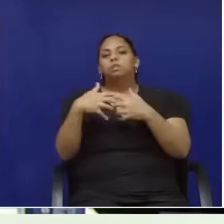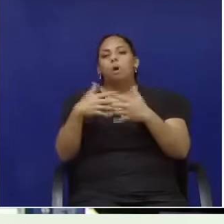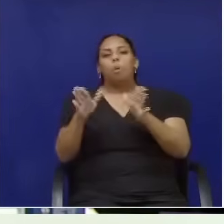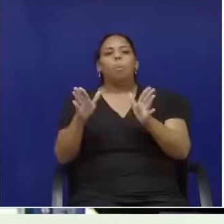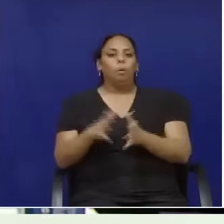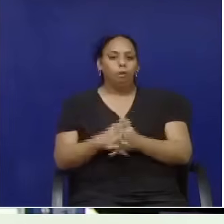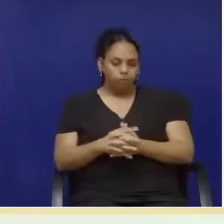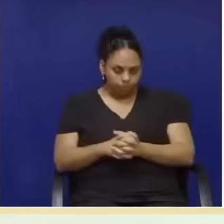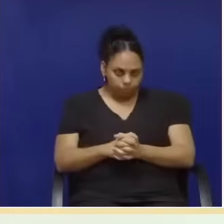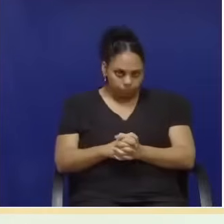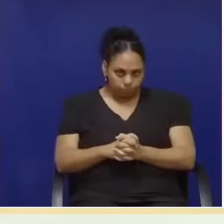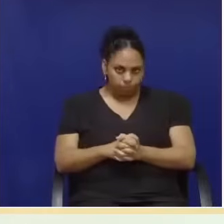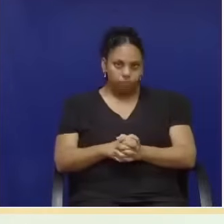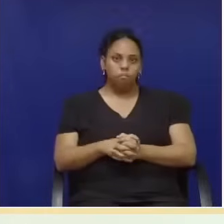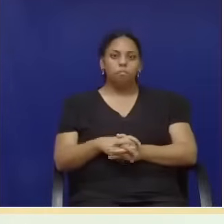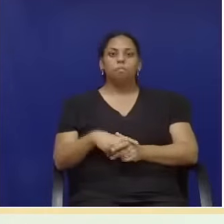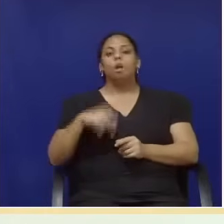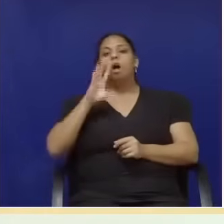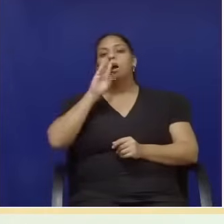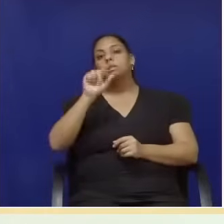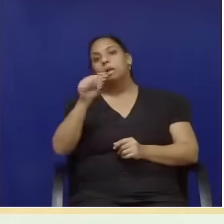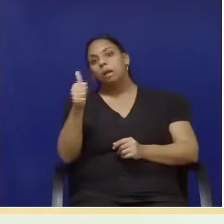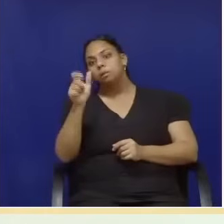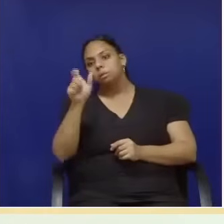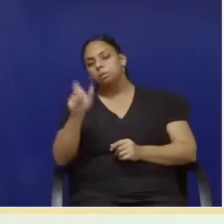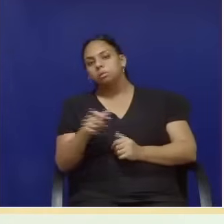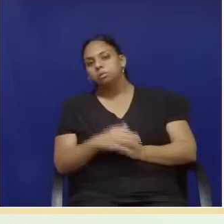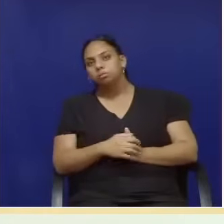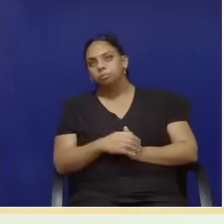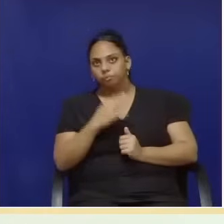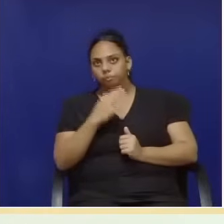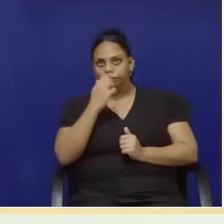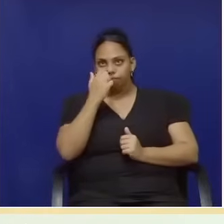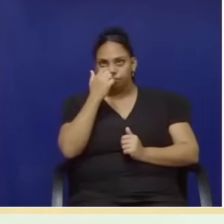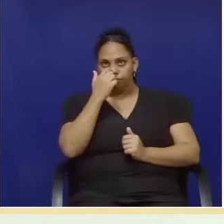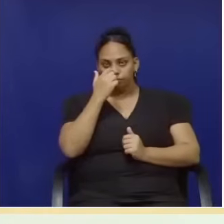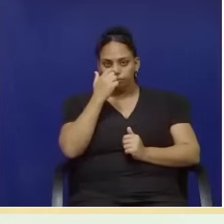Honourable Lorimer, you may ask the next follow-up.